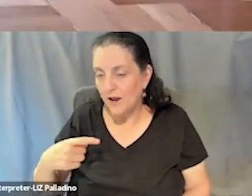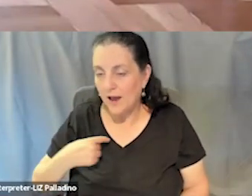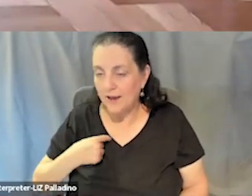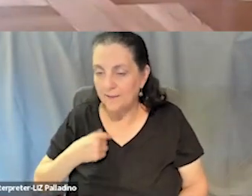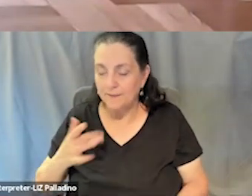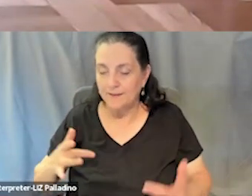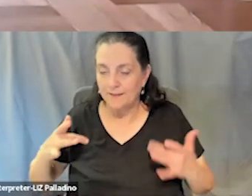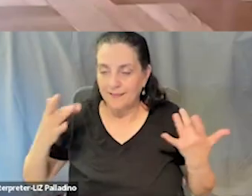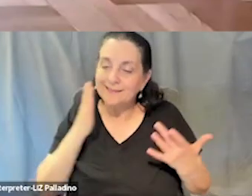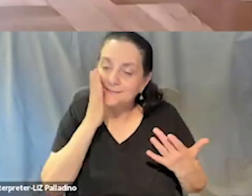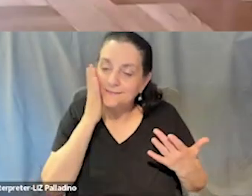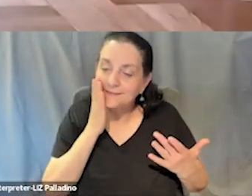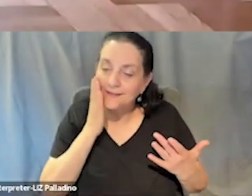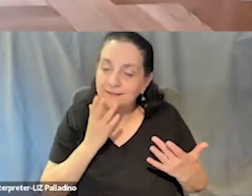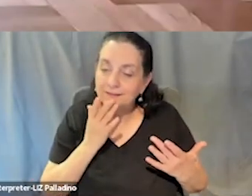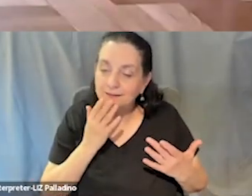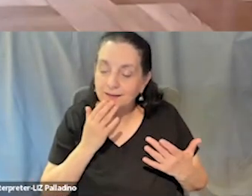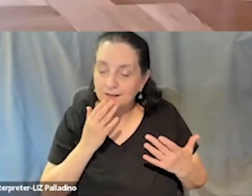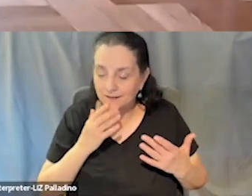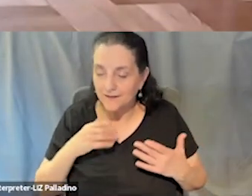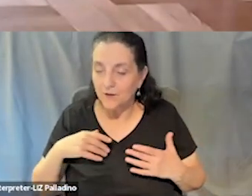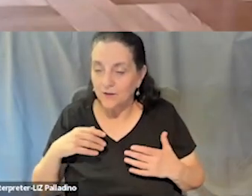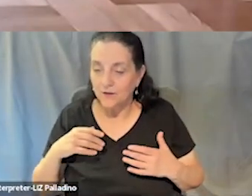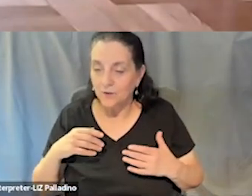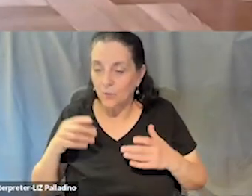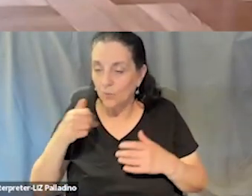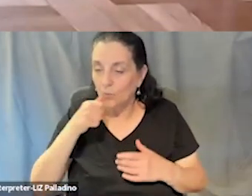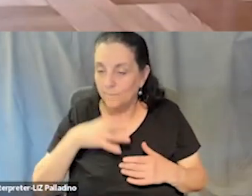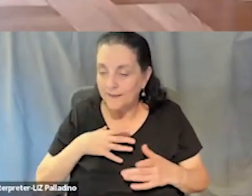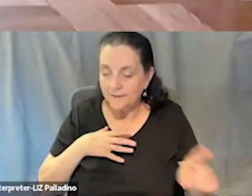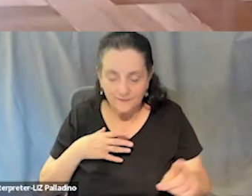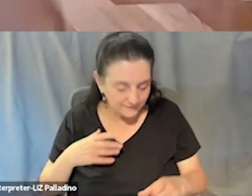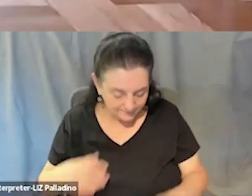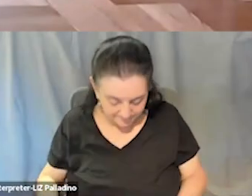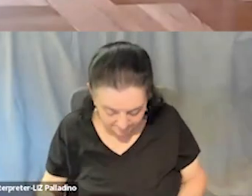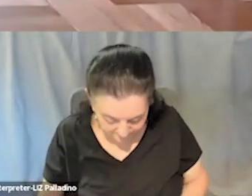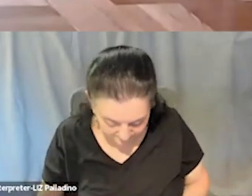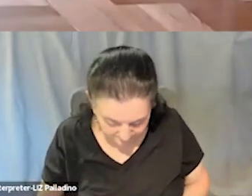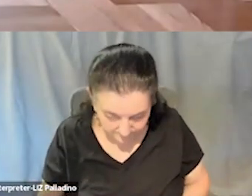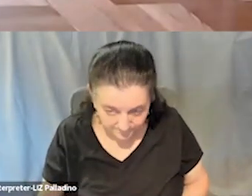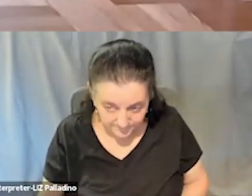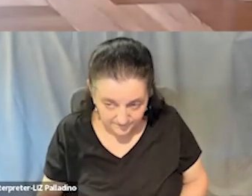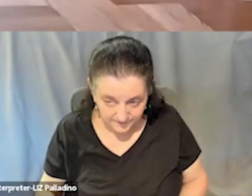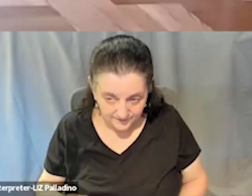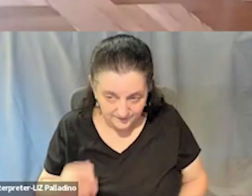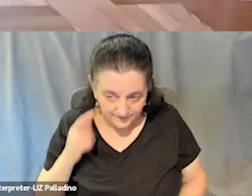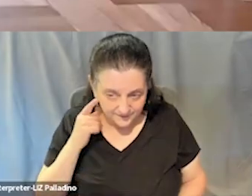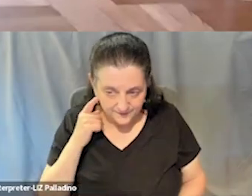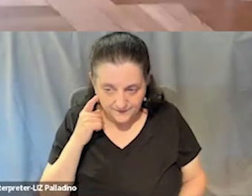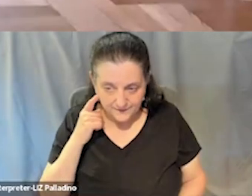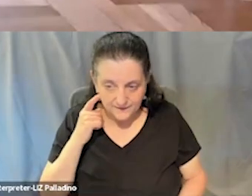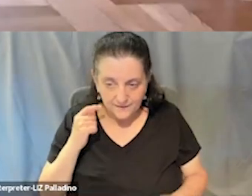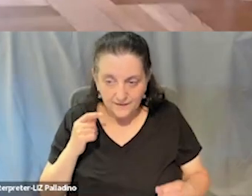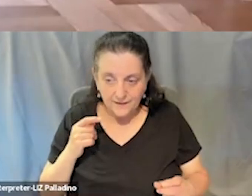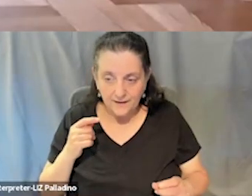a light-skinned cis woman of indigenous Mexican descent on Lenape-Hoking, and